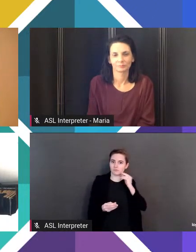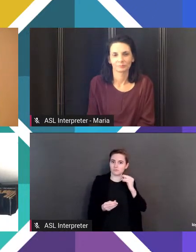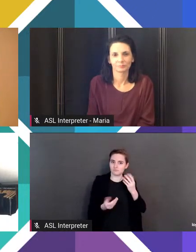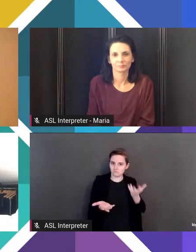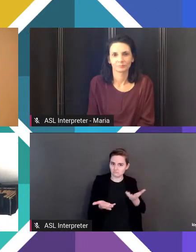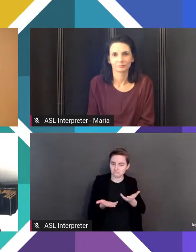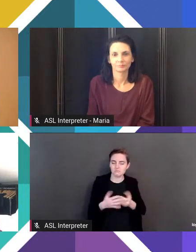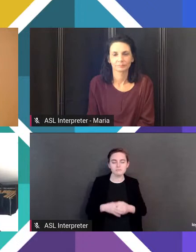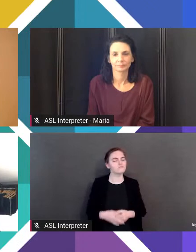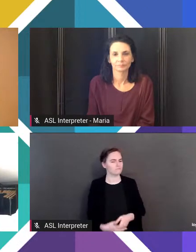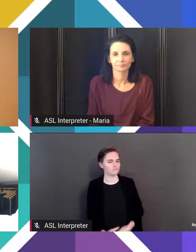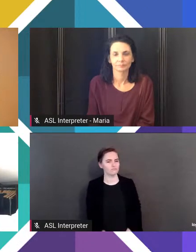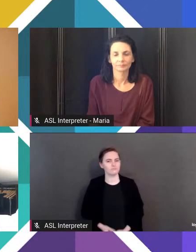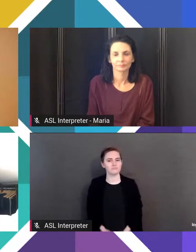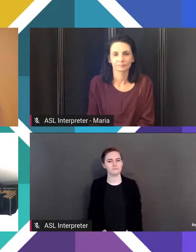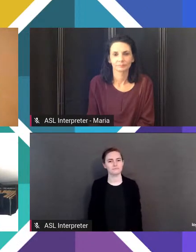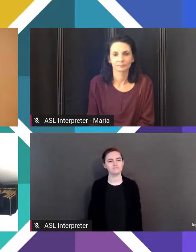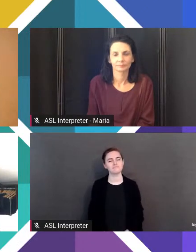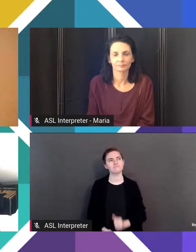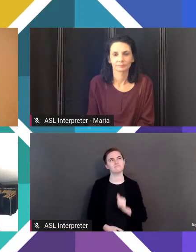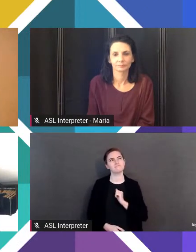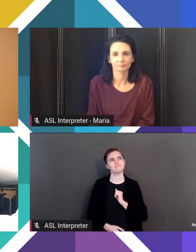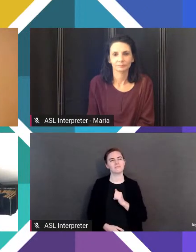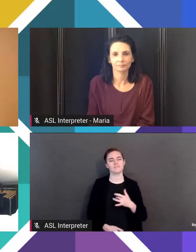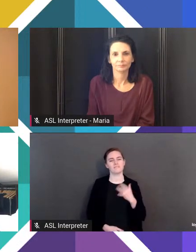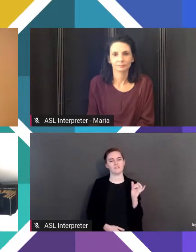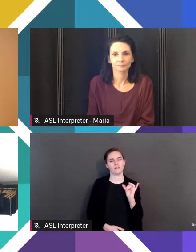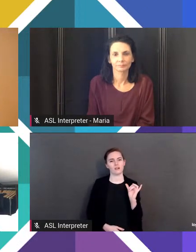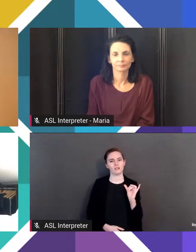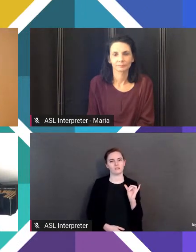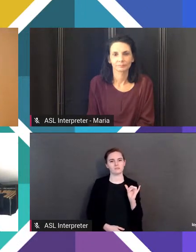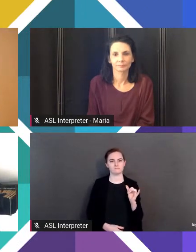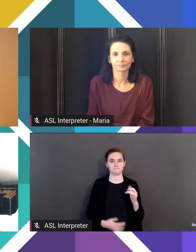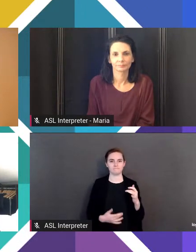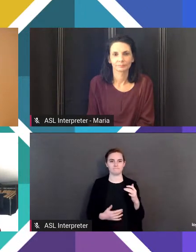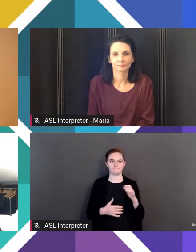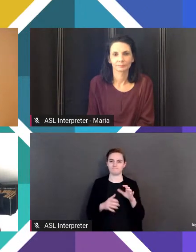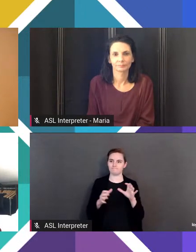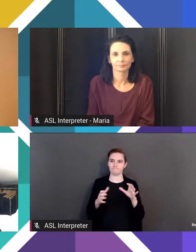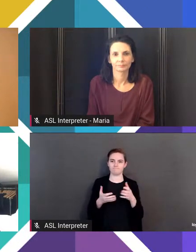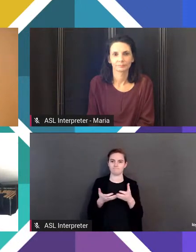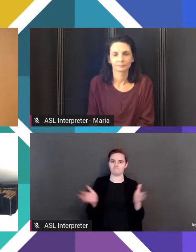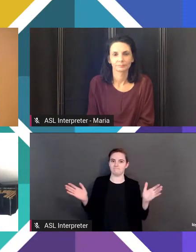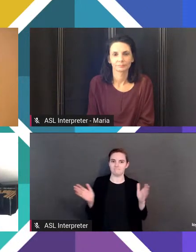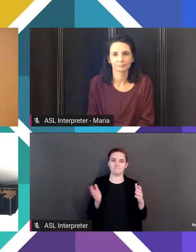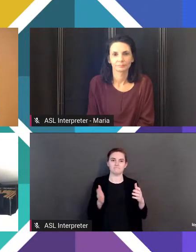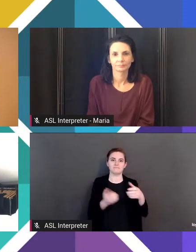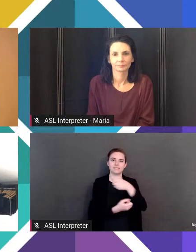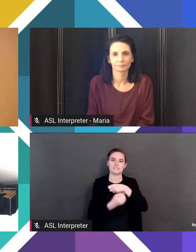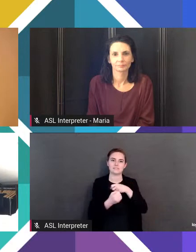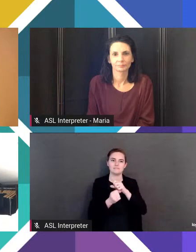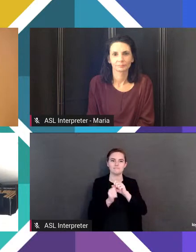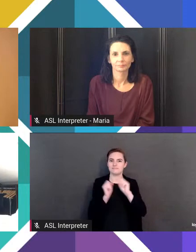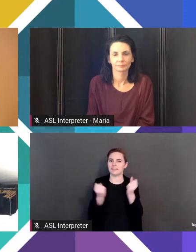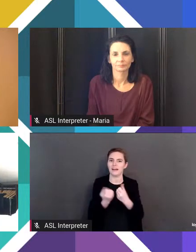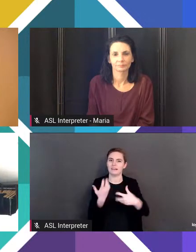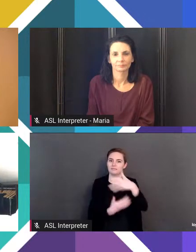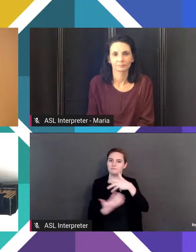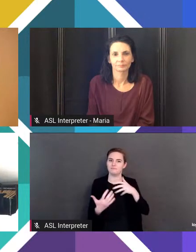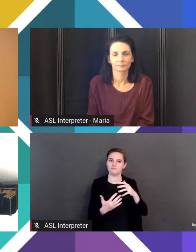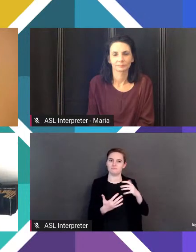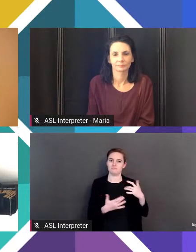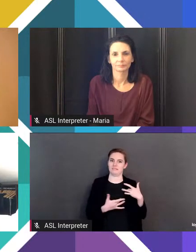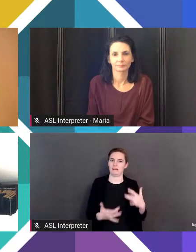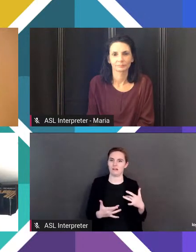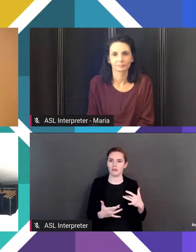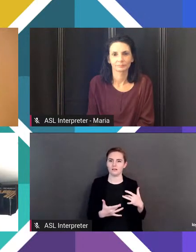cool. Yes. So I feel like we have this tendency to, like, as a society, to just want to, like, demand what